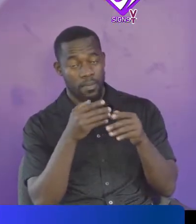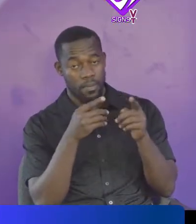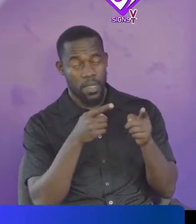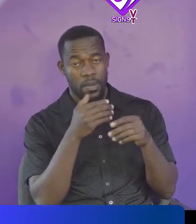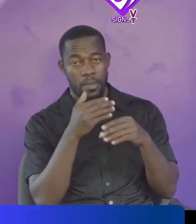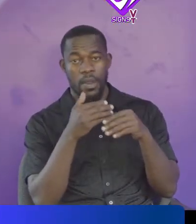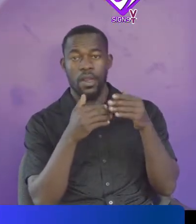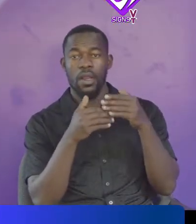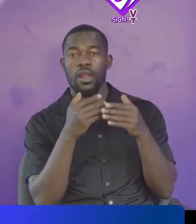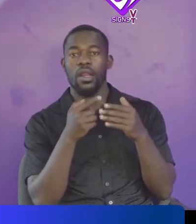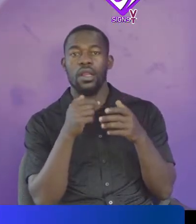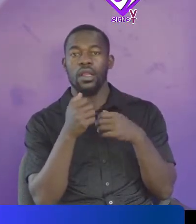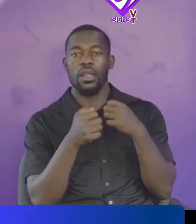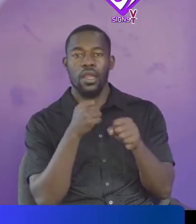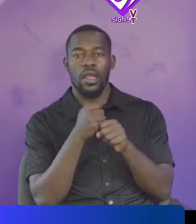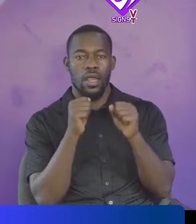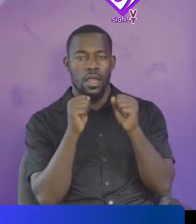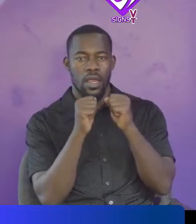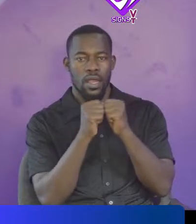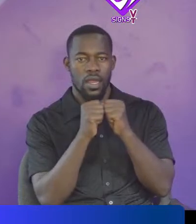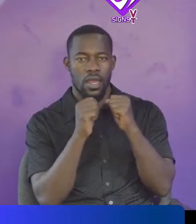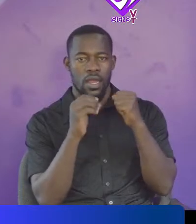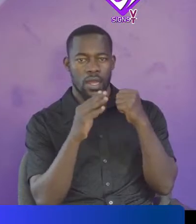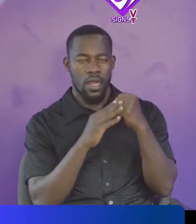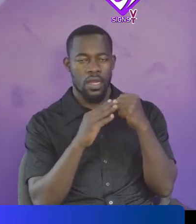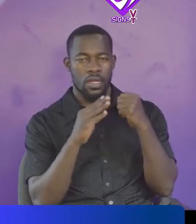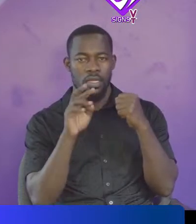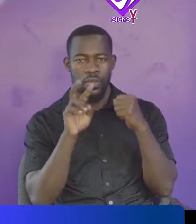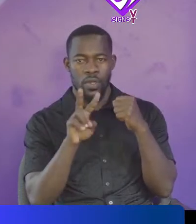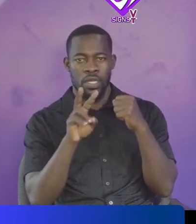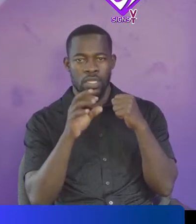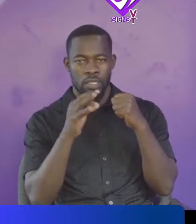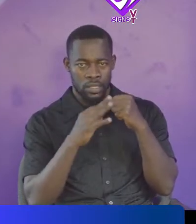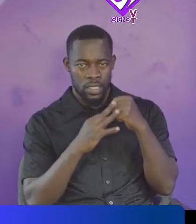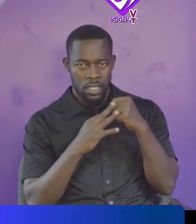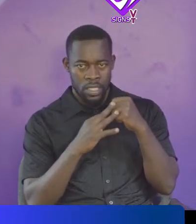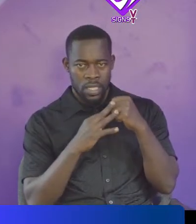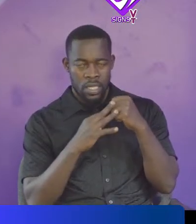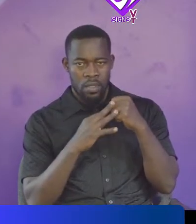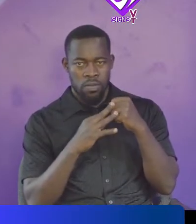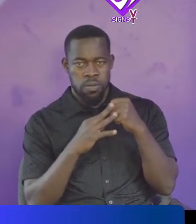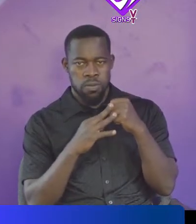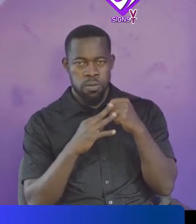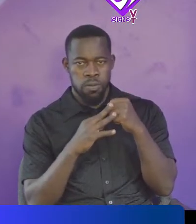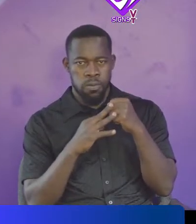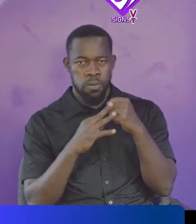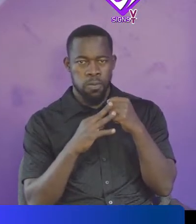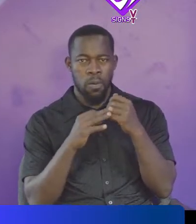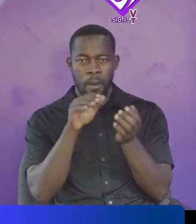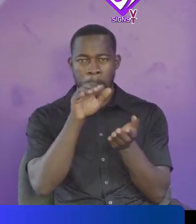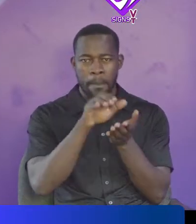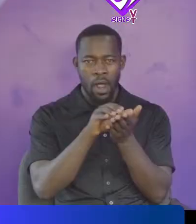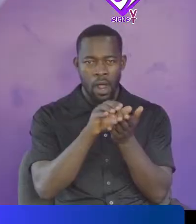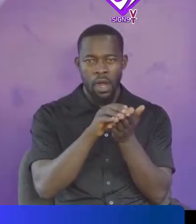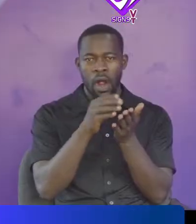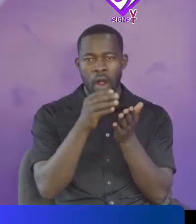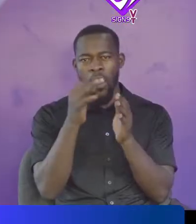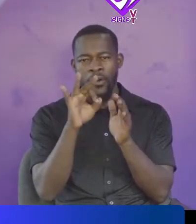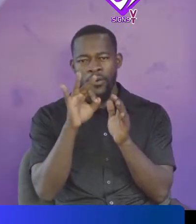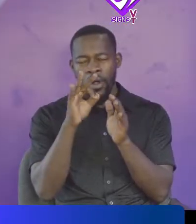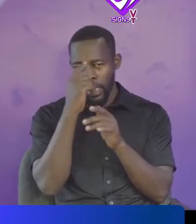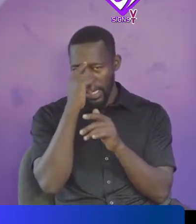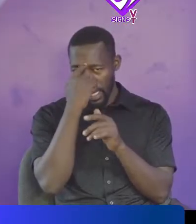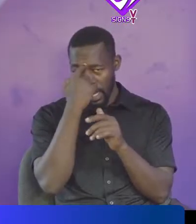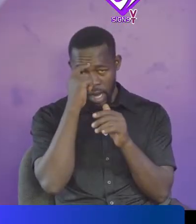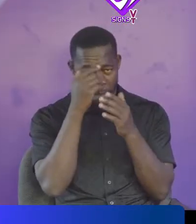in 1928. 1928? Yes. It was the Bank of India then.